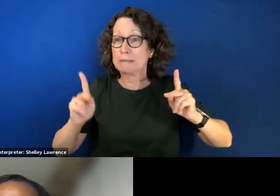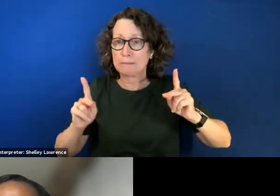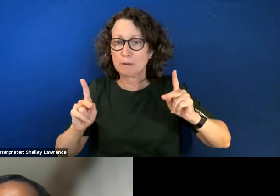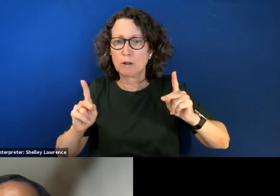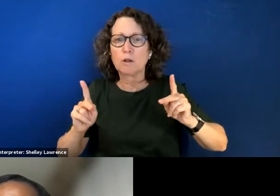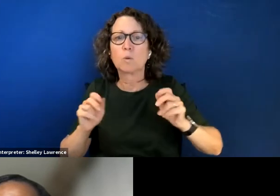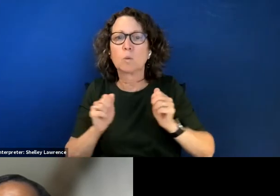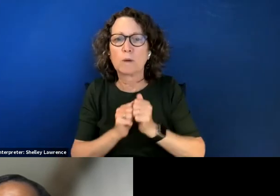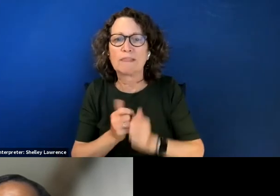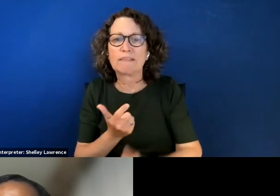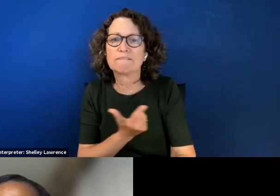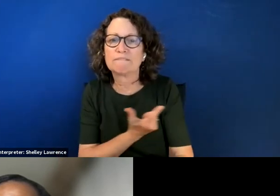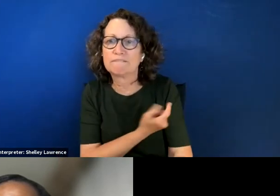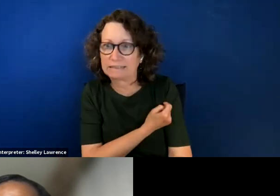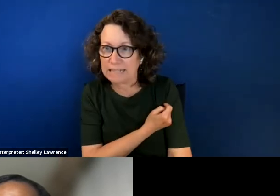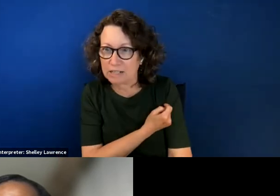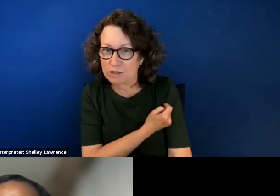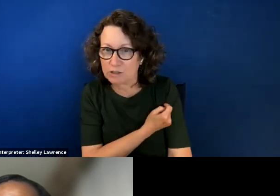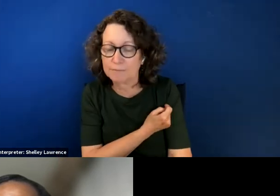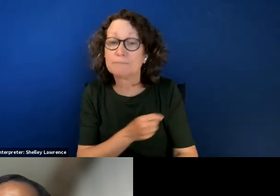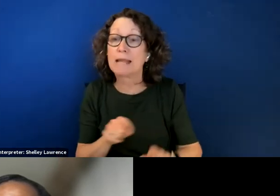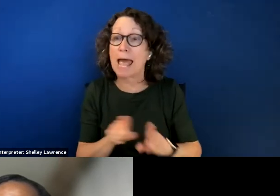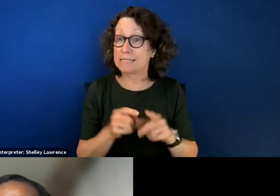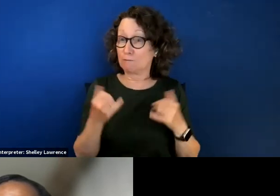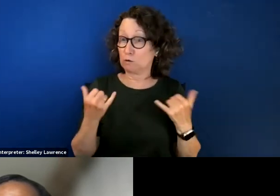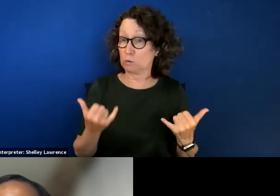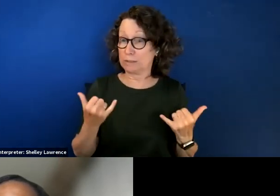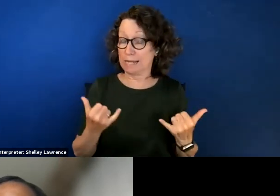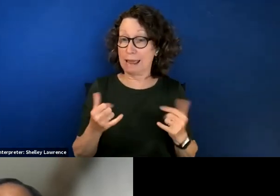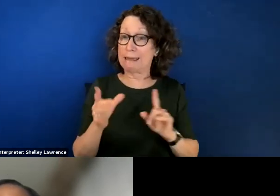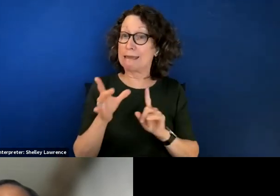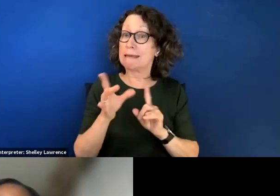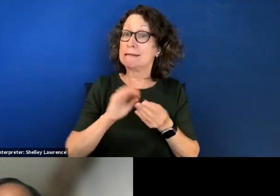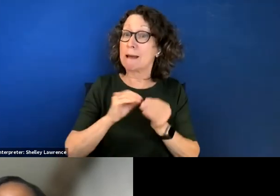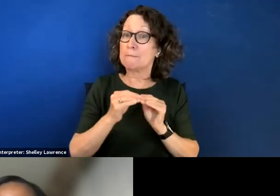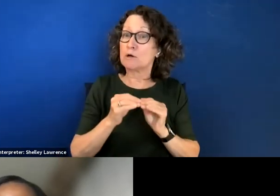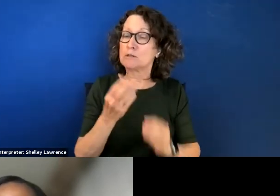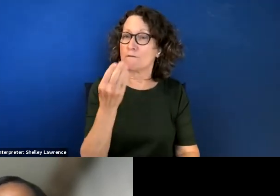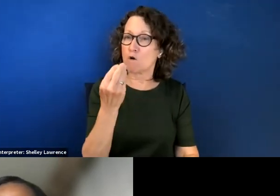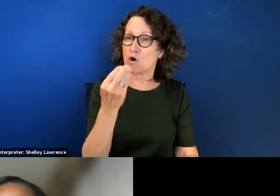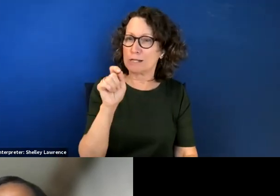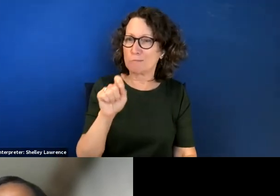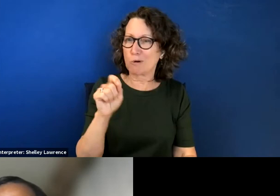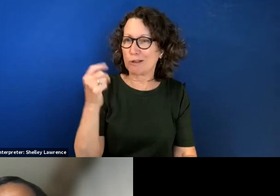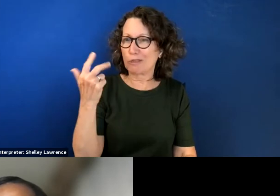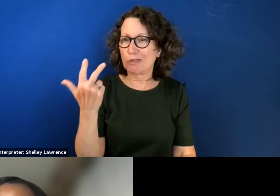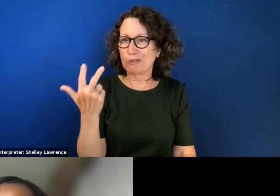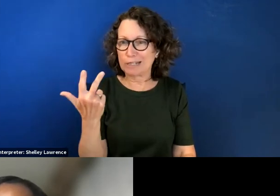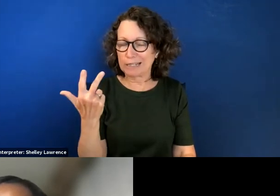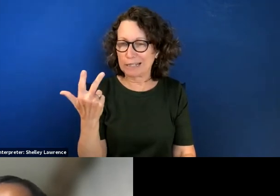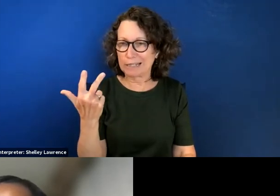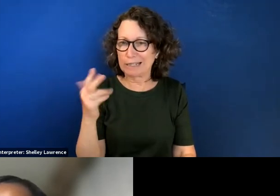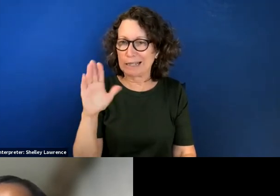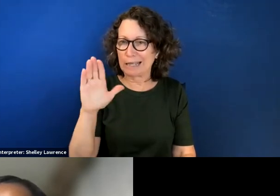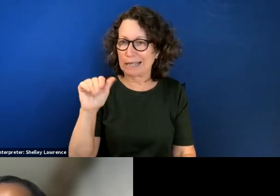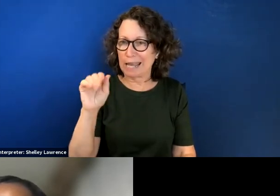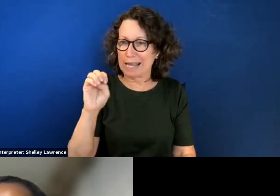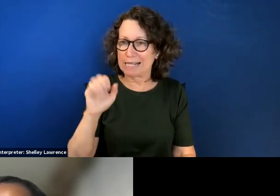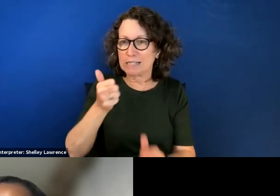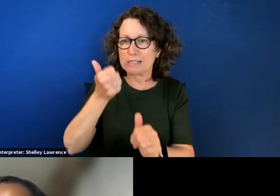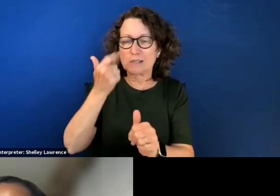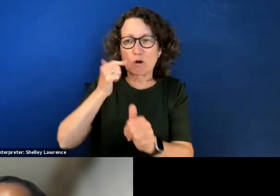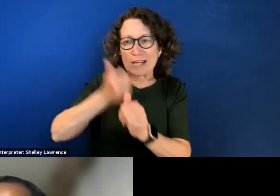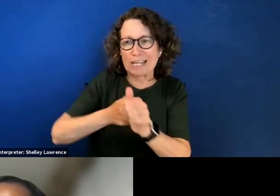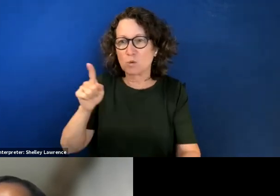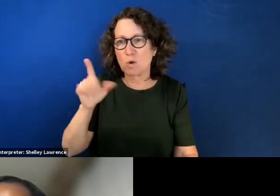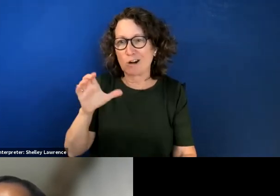individuals. As of today, our case rate is 14.3 cases per